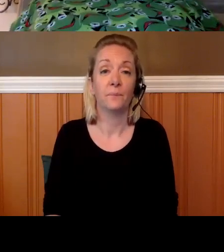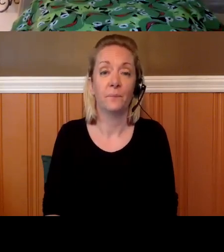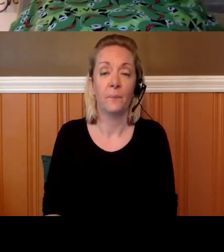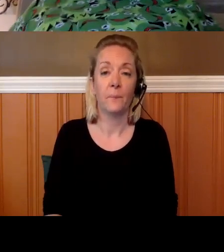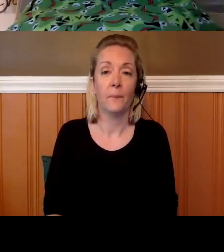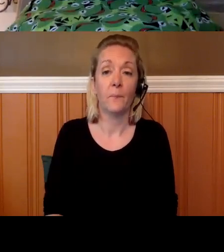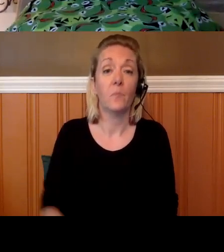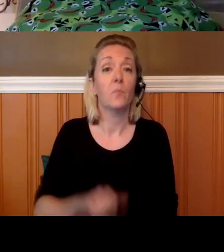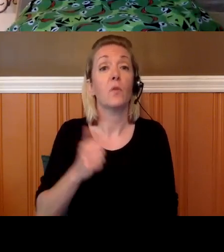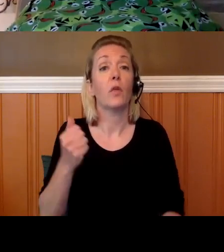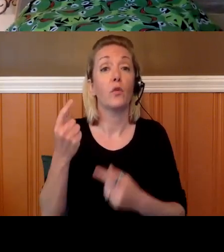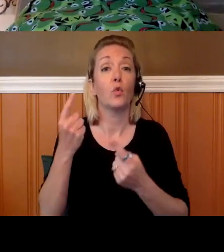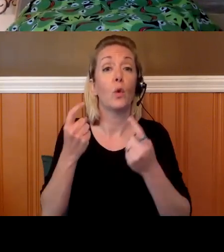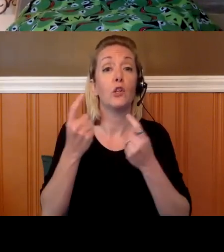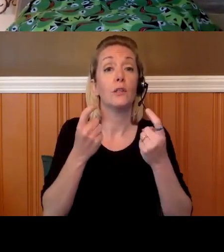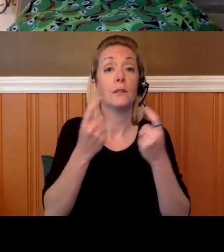Other questions?